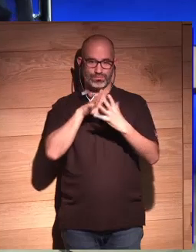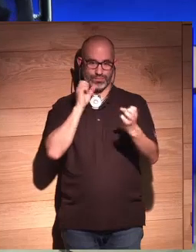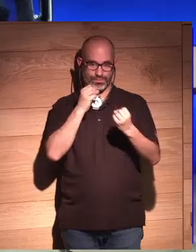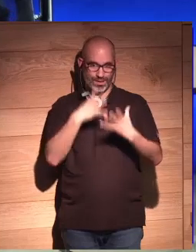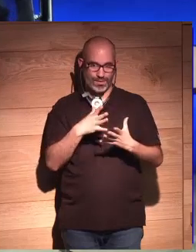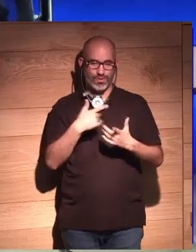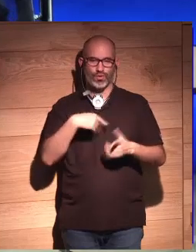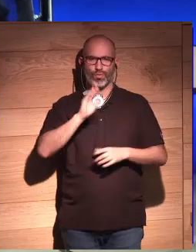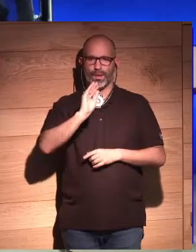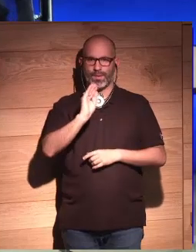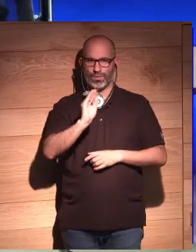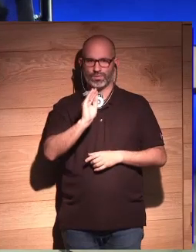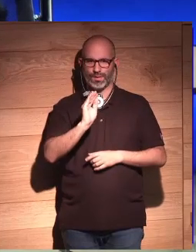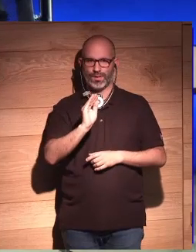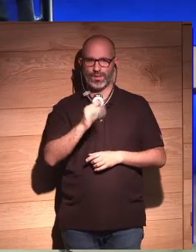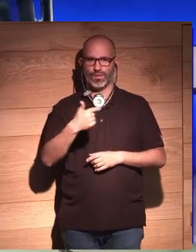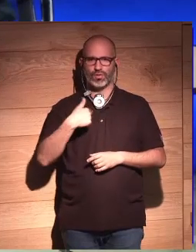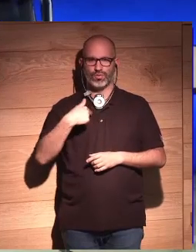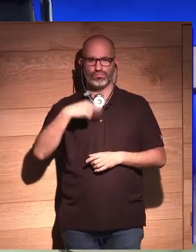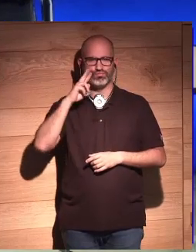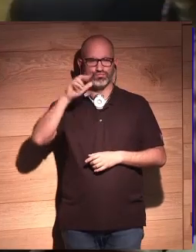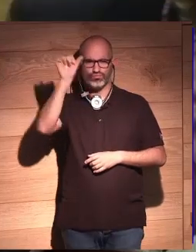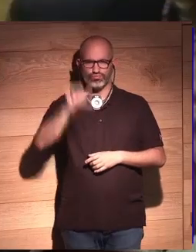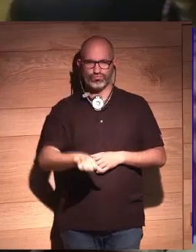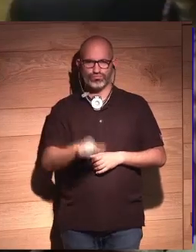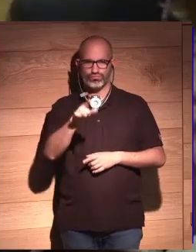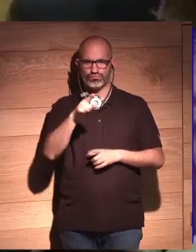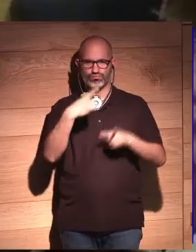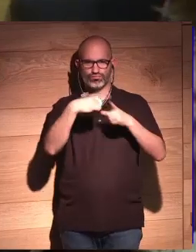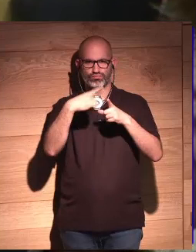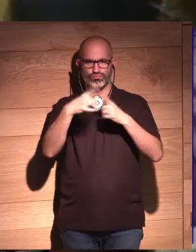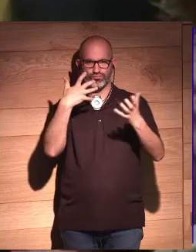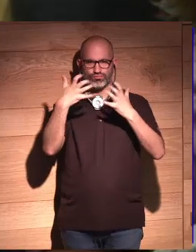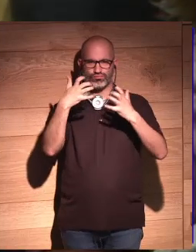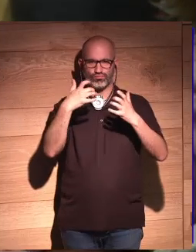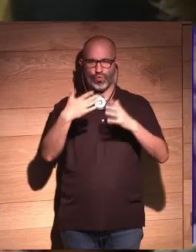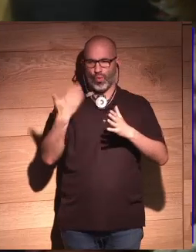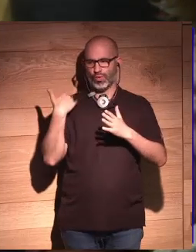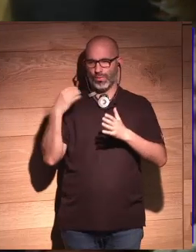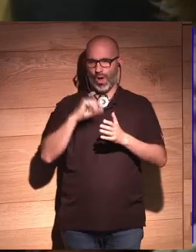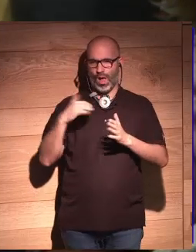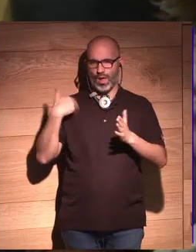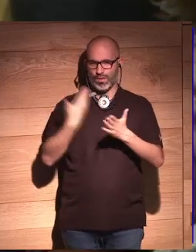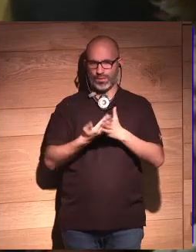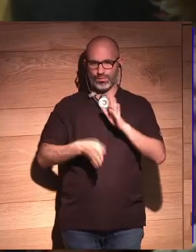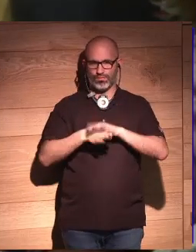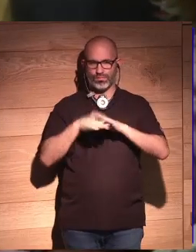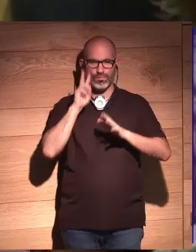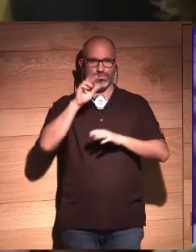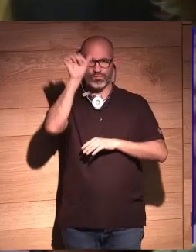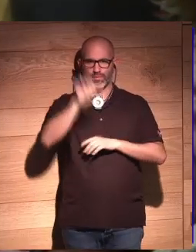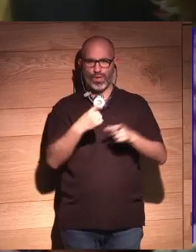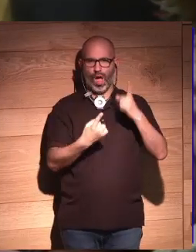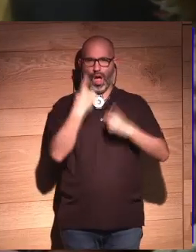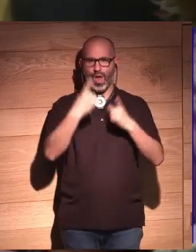been watching these pieces for the last few years, a few pieces, not as many as you, of course, but I would like to comment